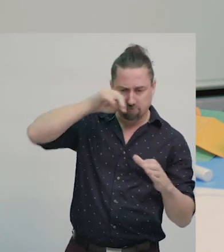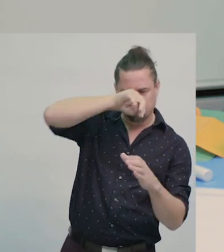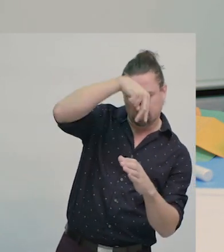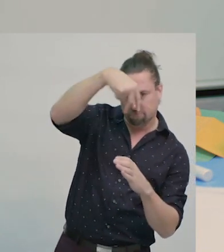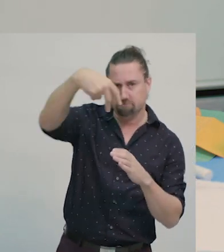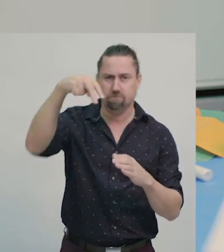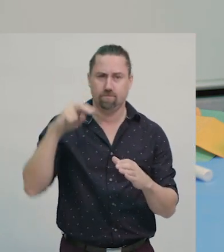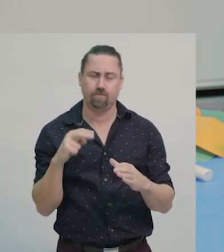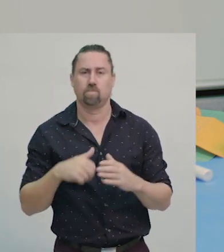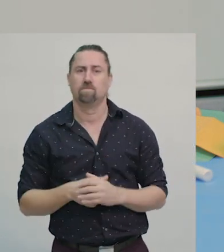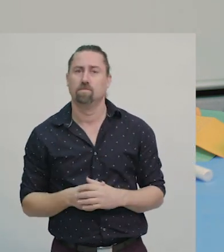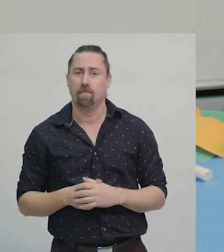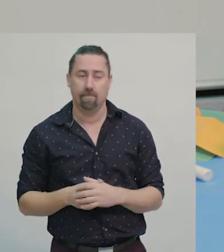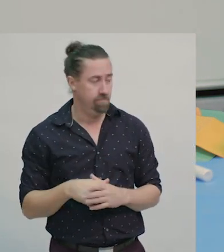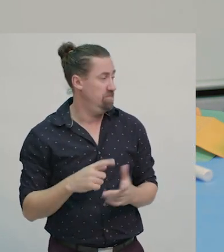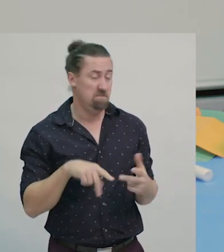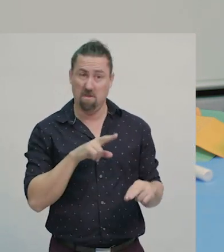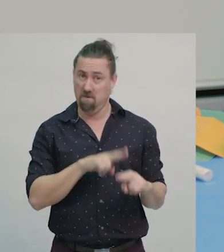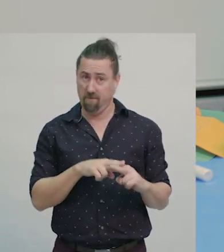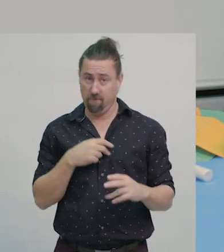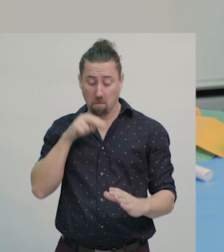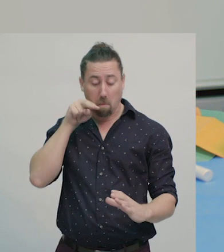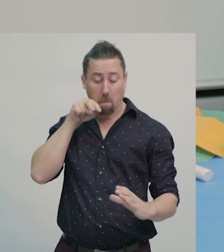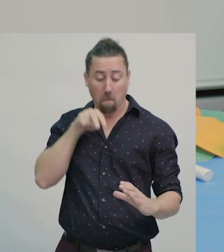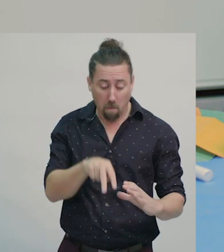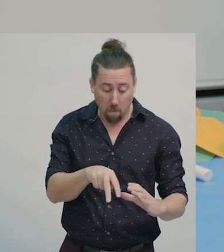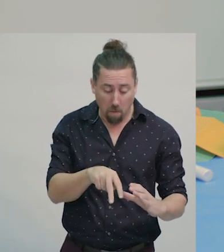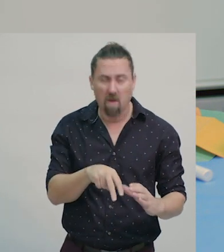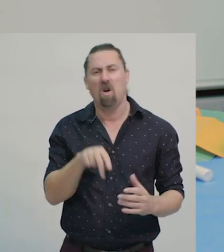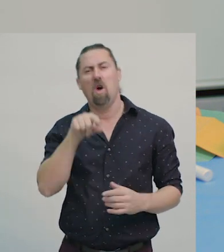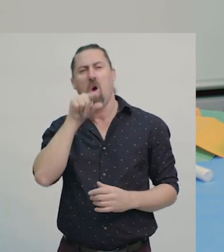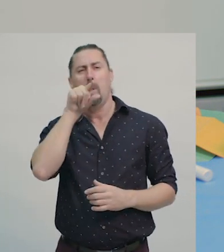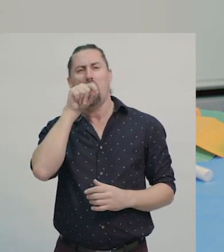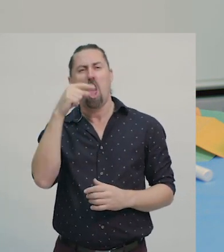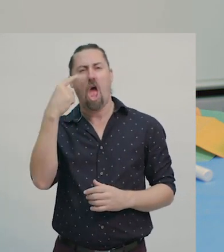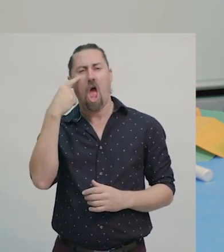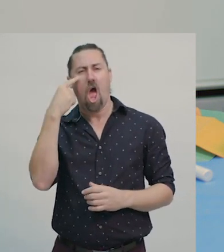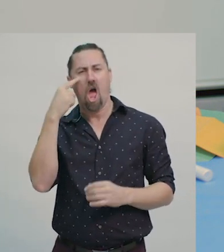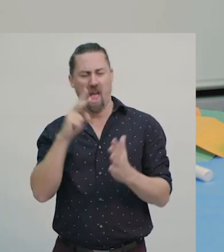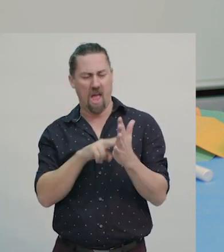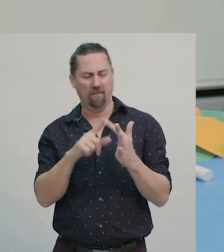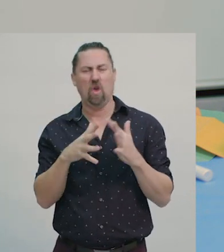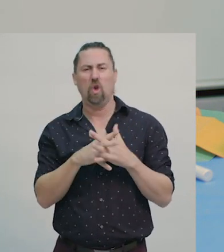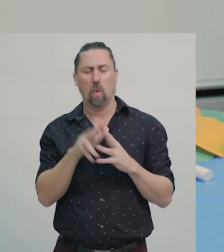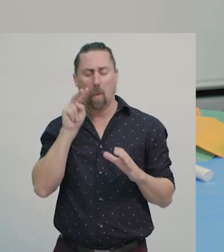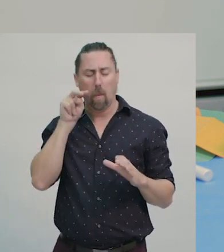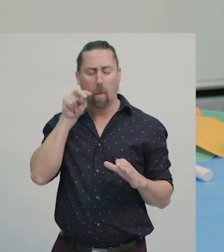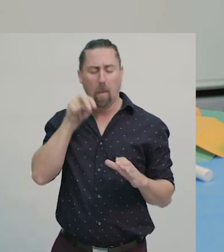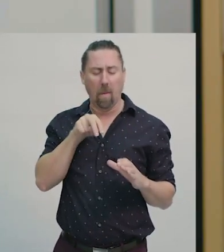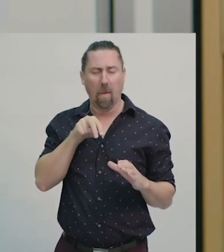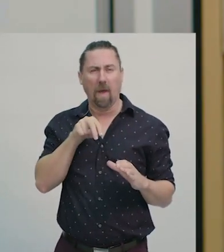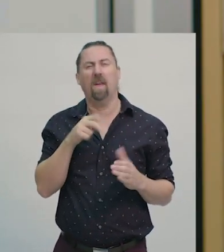We can look at a 3D object from the top, also known as the bird's eye view, from the front or from the